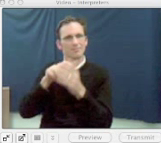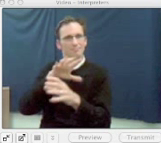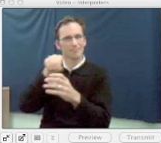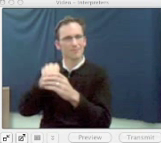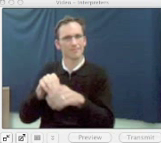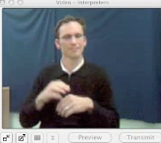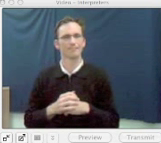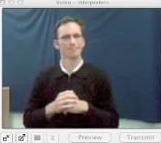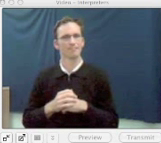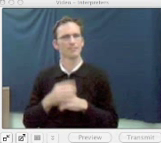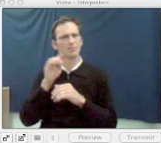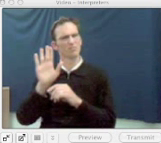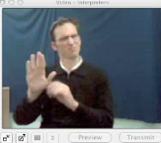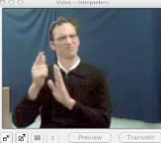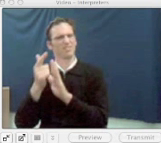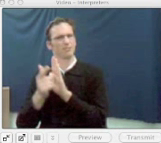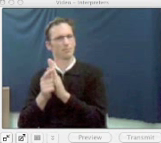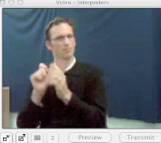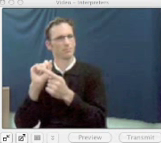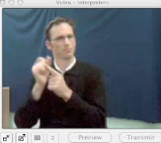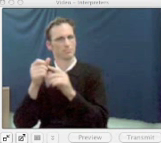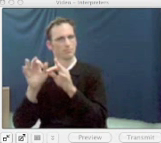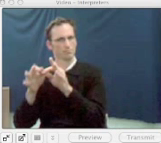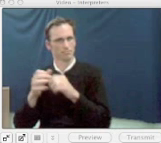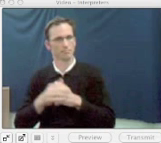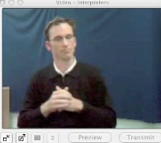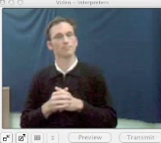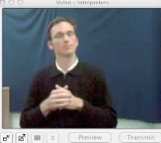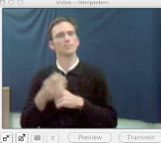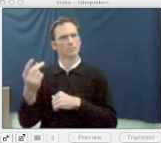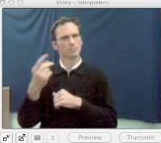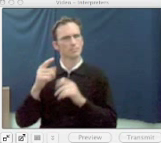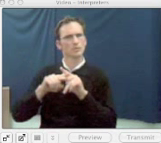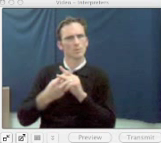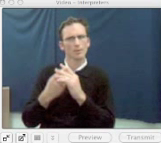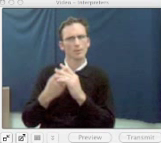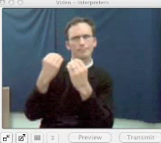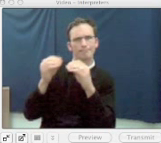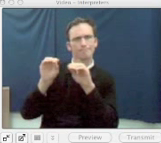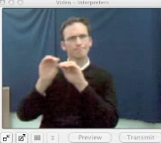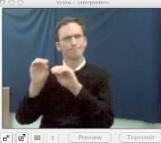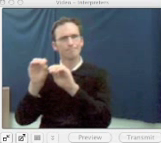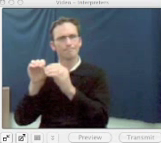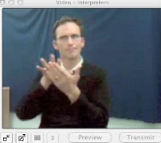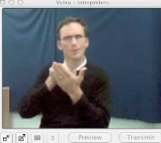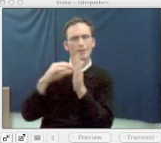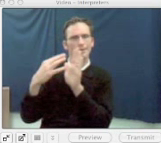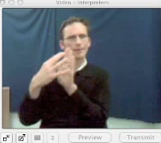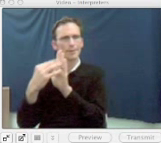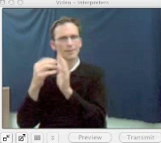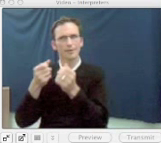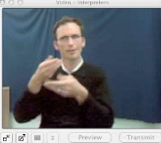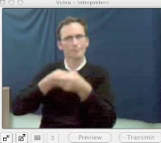of legal situations. And so we begin to learn from each other through case conferencing.